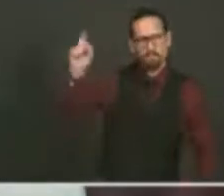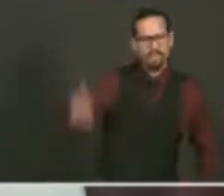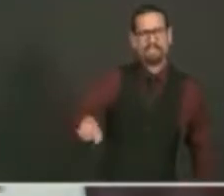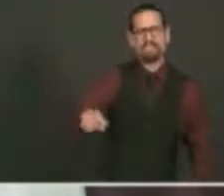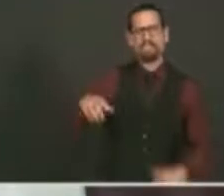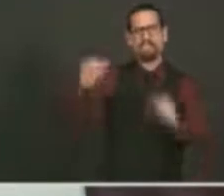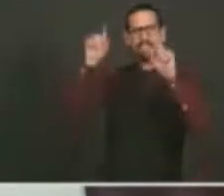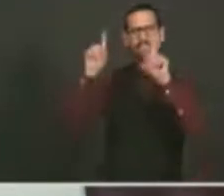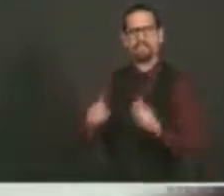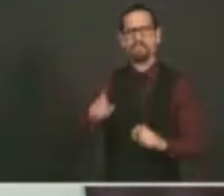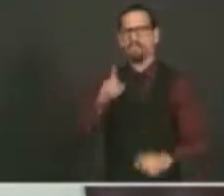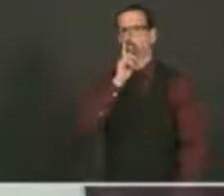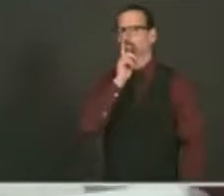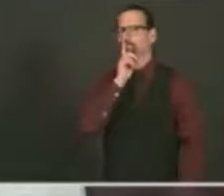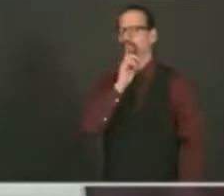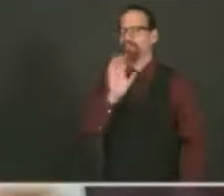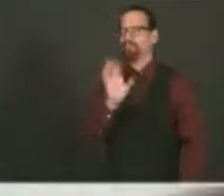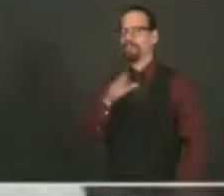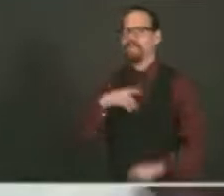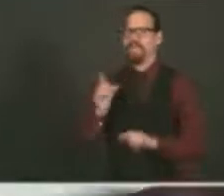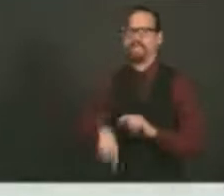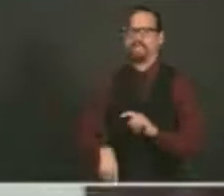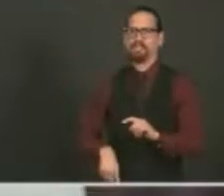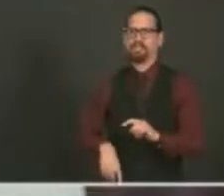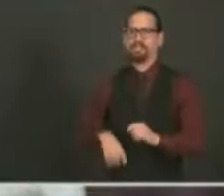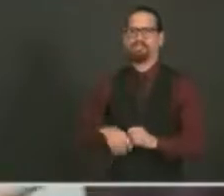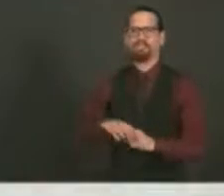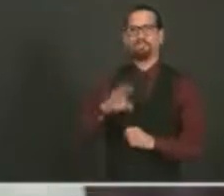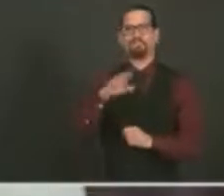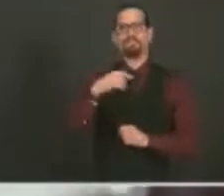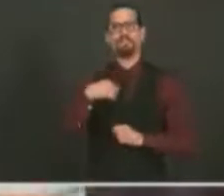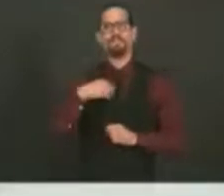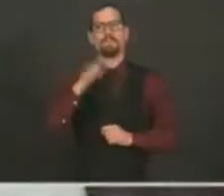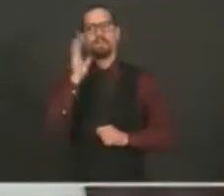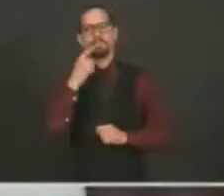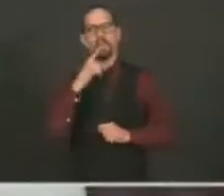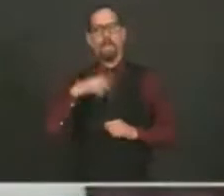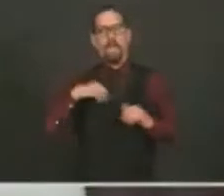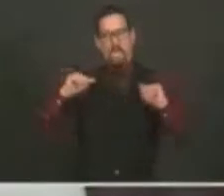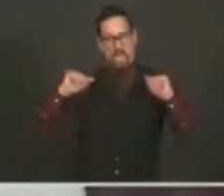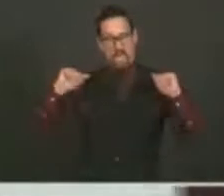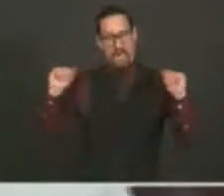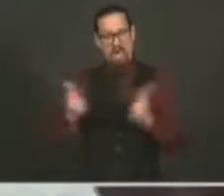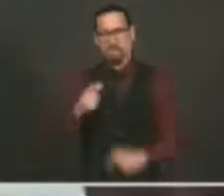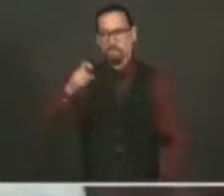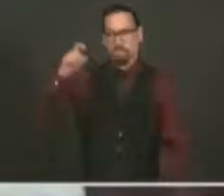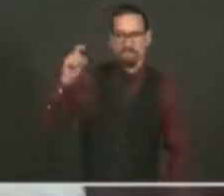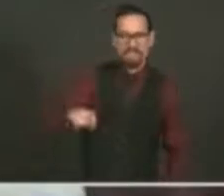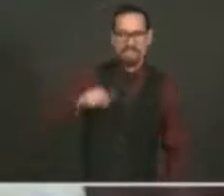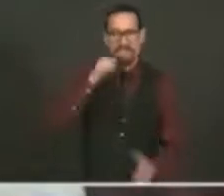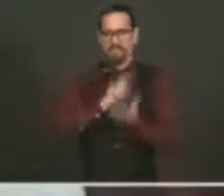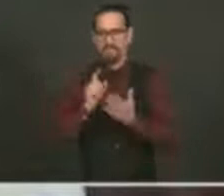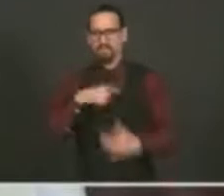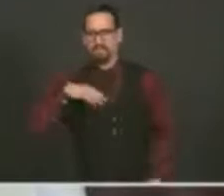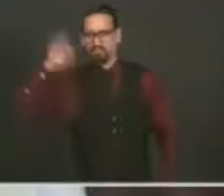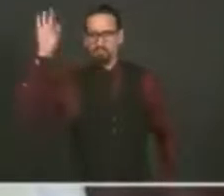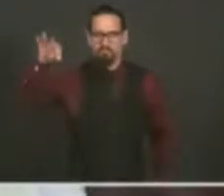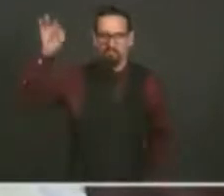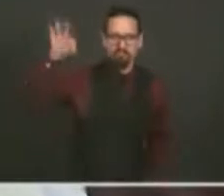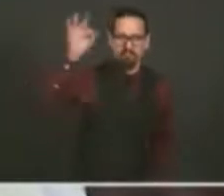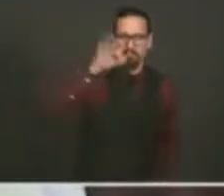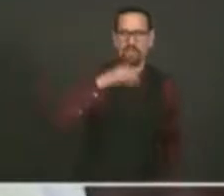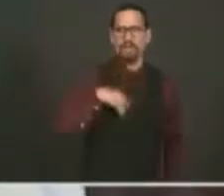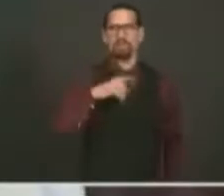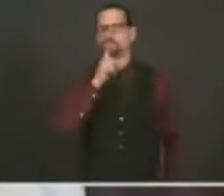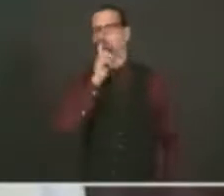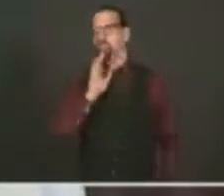It's like I was saying to Steve, I would never suggest that everybody have to get tested every week, as I am going to be. But it's exactly